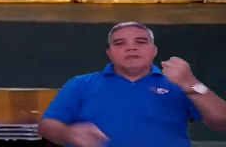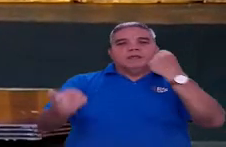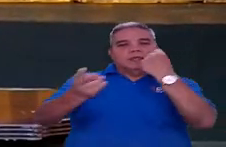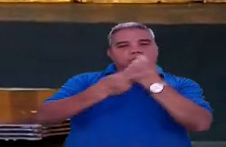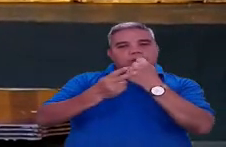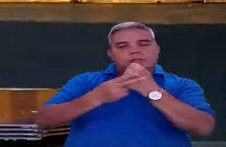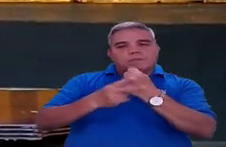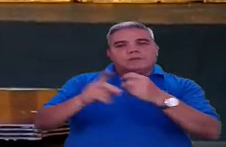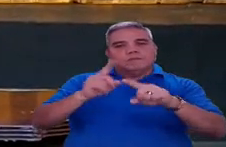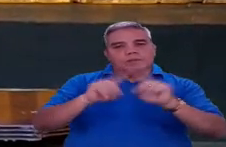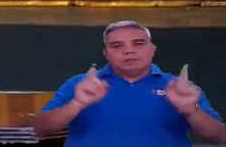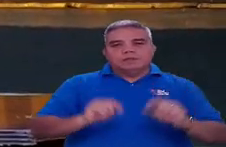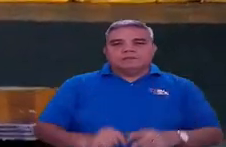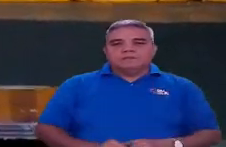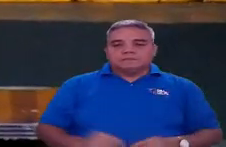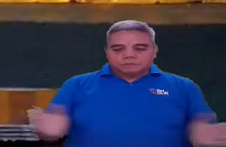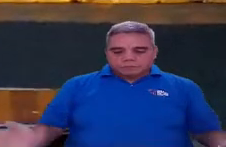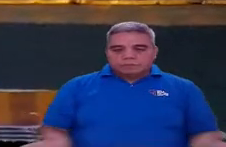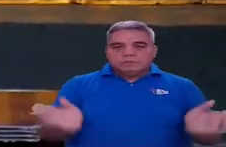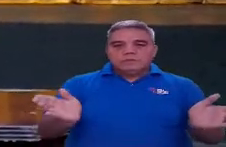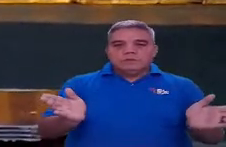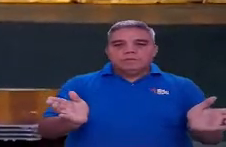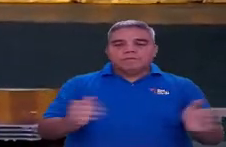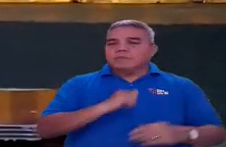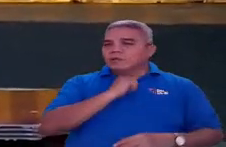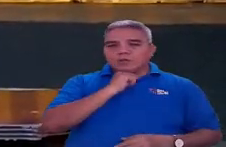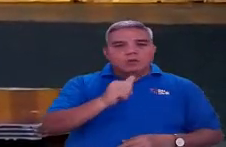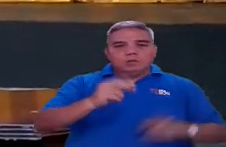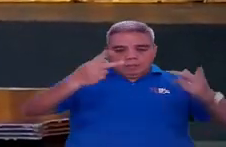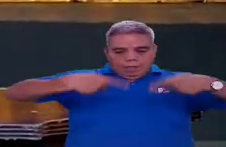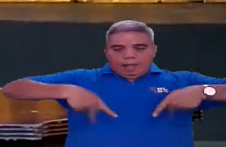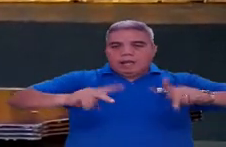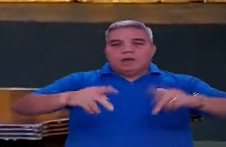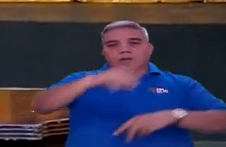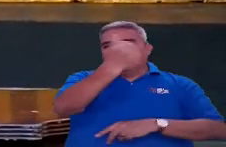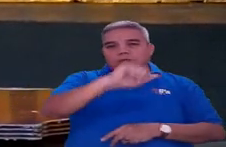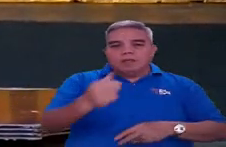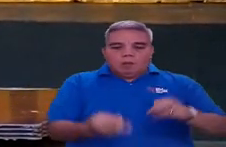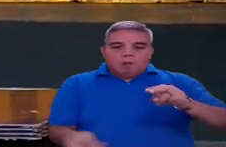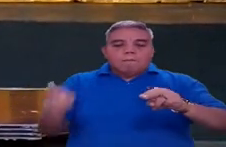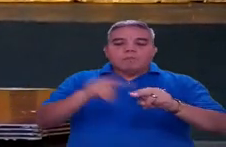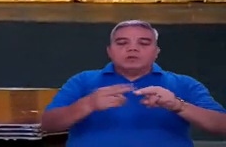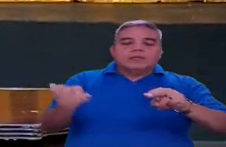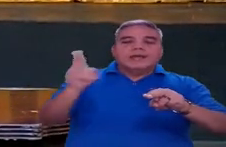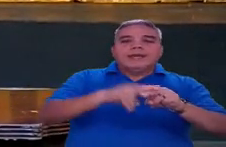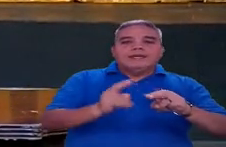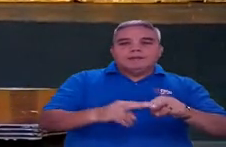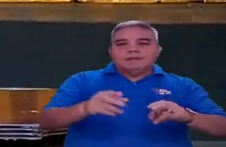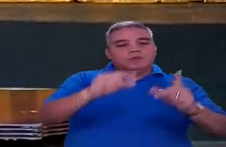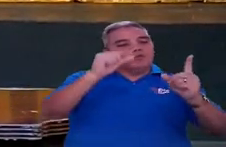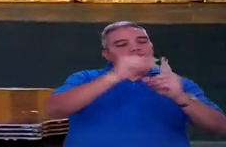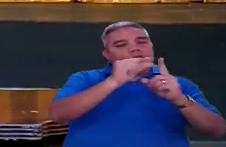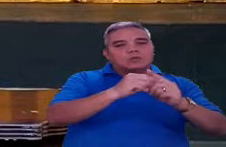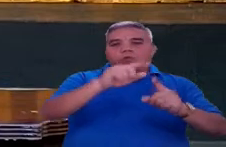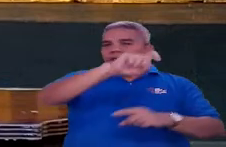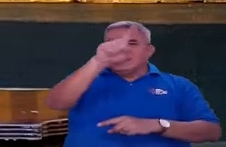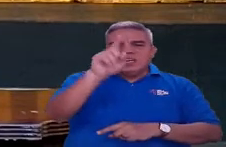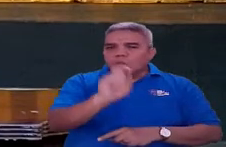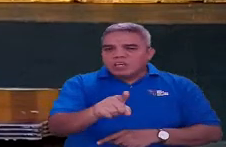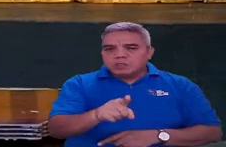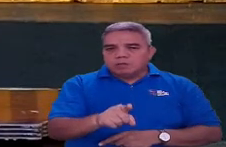because it is inspired. Don't allow anybody to put any malice or any